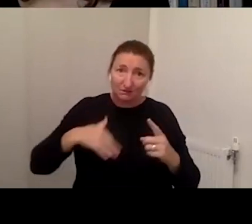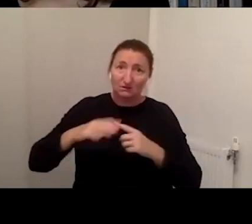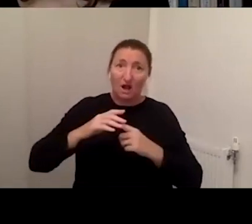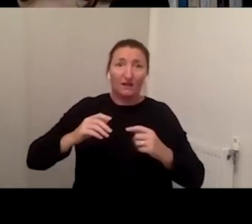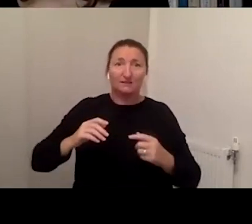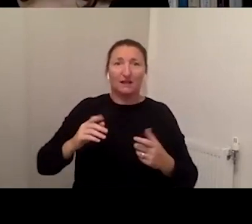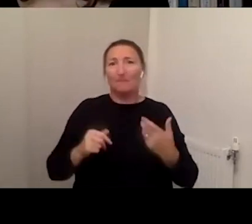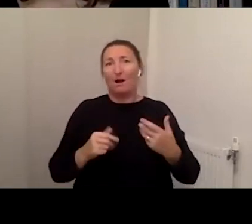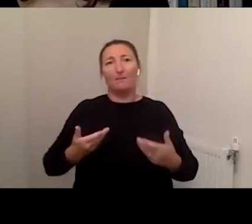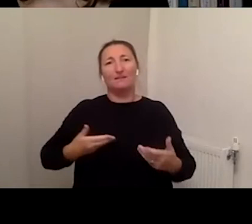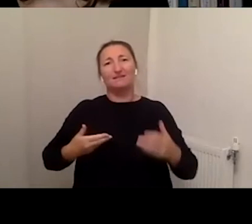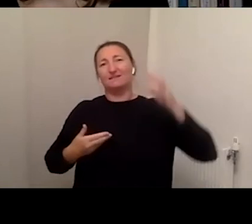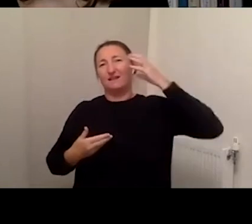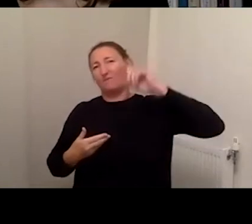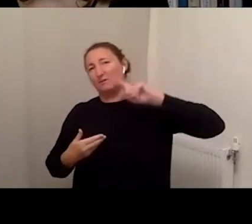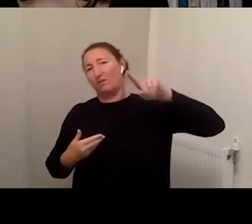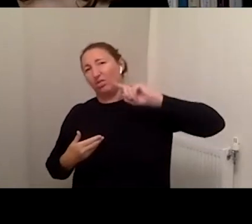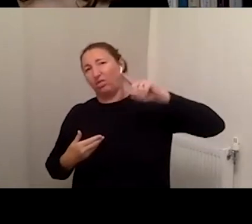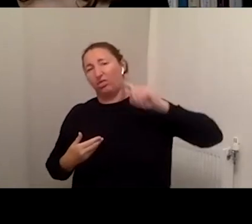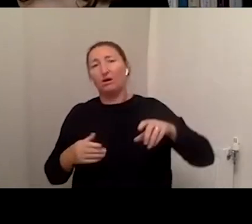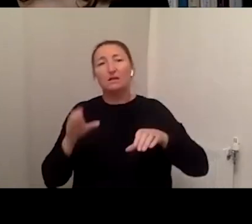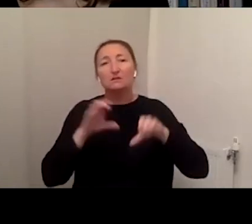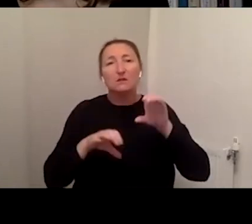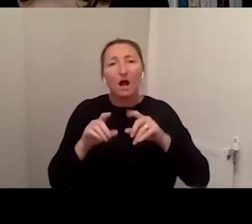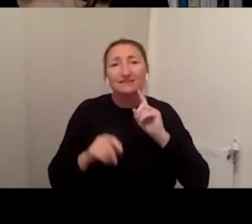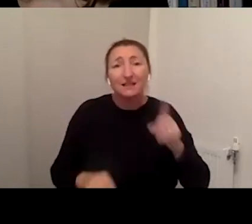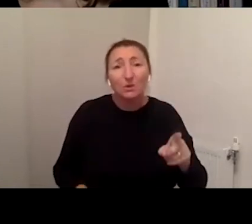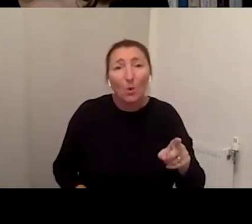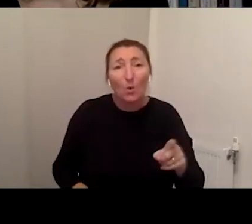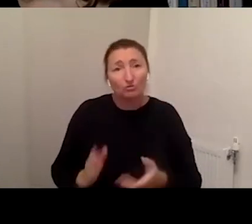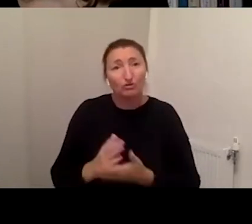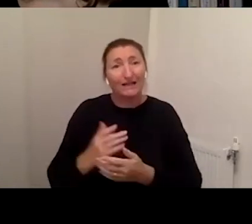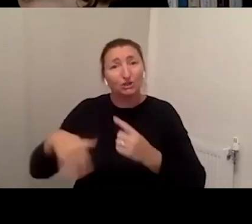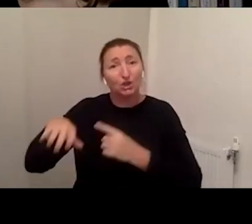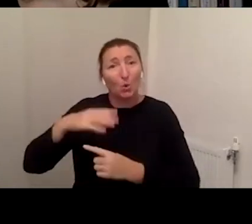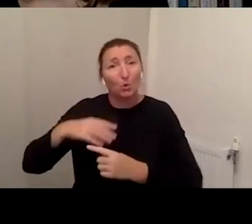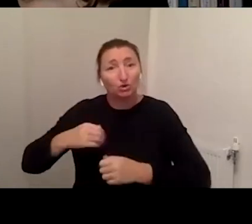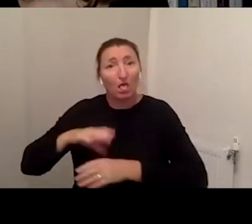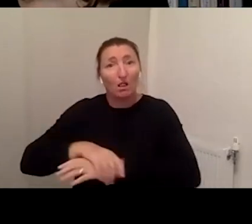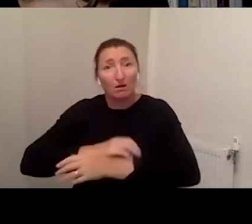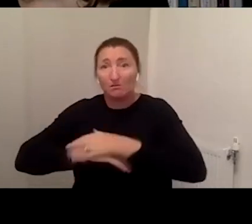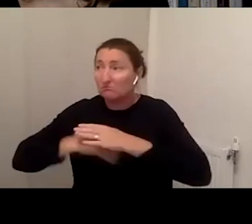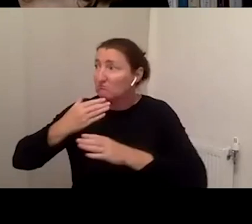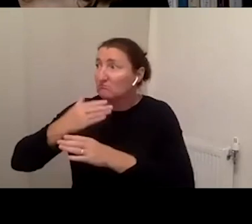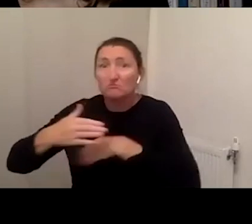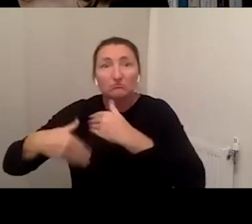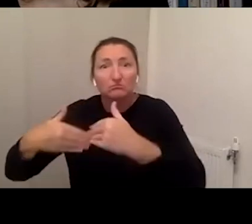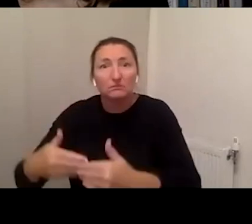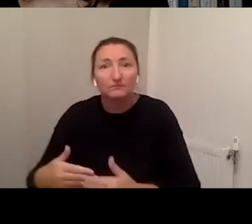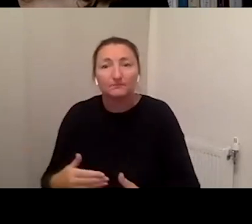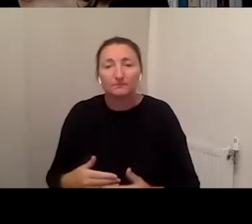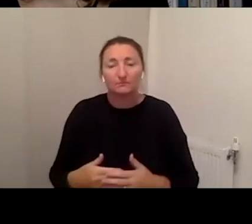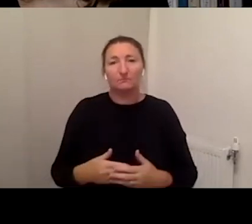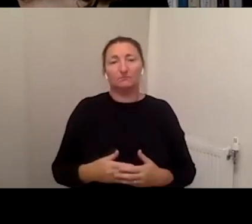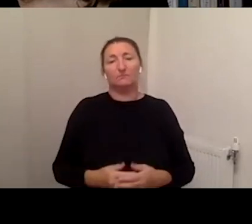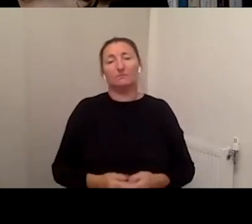by business and government and academia, and just social movements developed these technologies. Danish wind turbines are the origins of the wind turbines